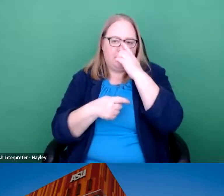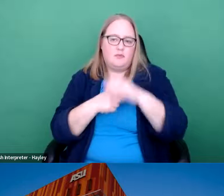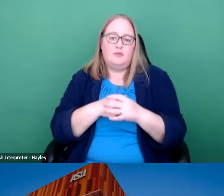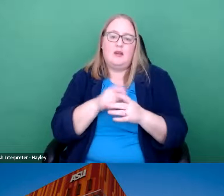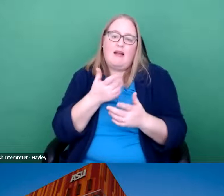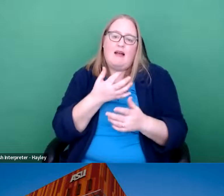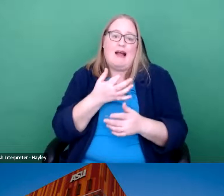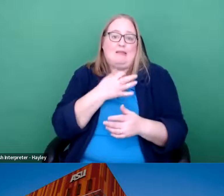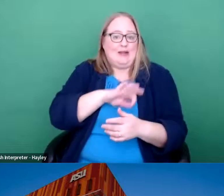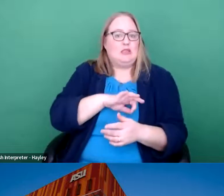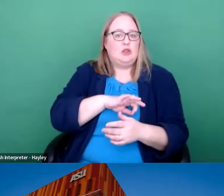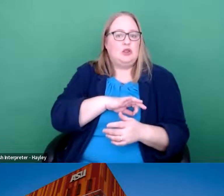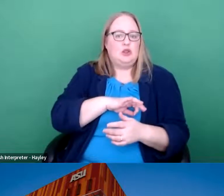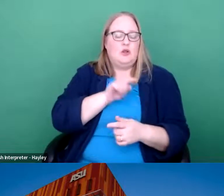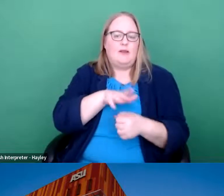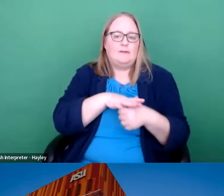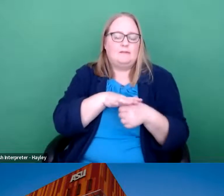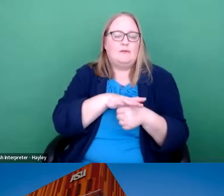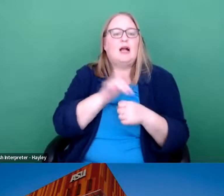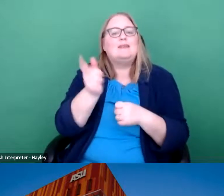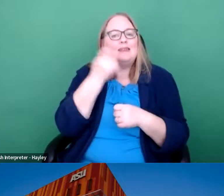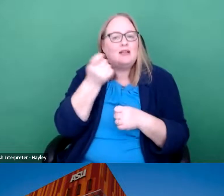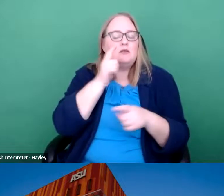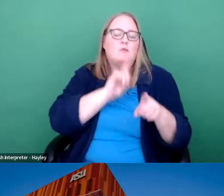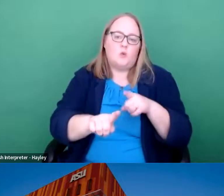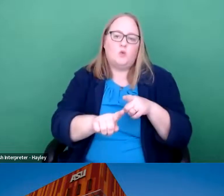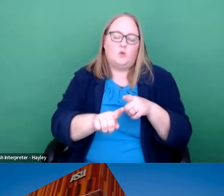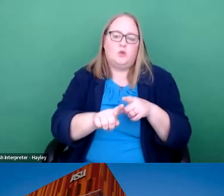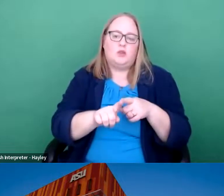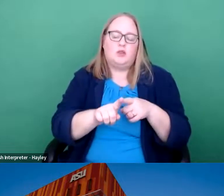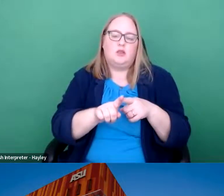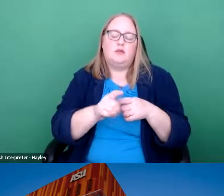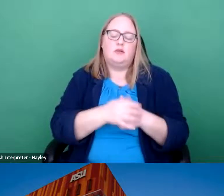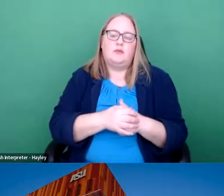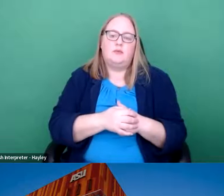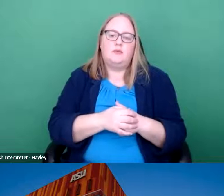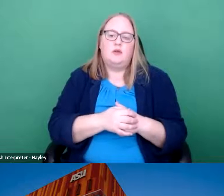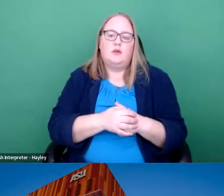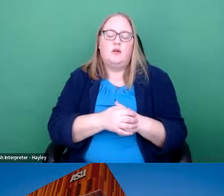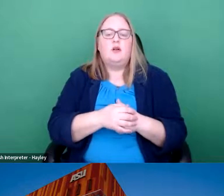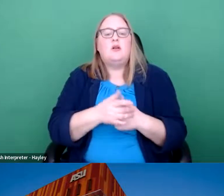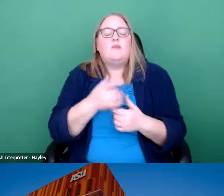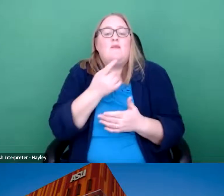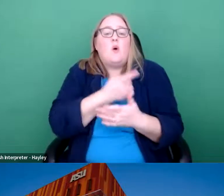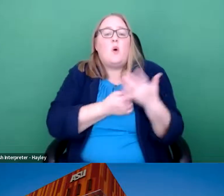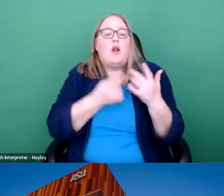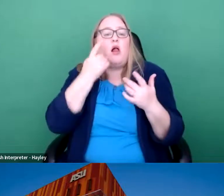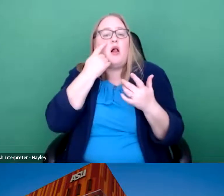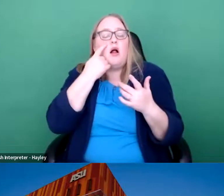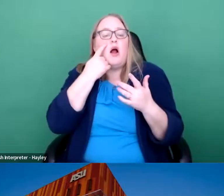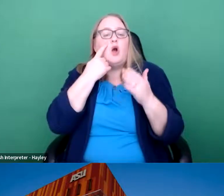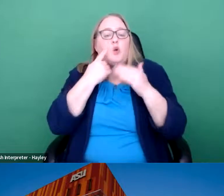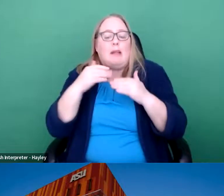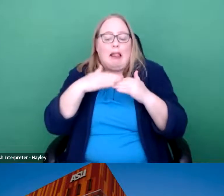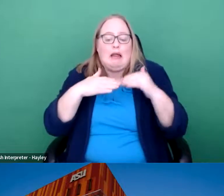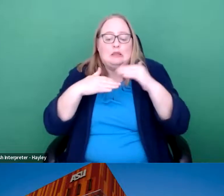advantage because, or most kind of success in this space. Because if we just look at accumulation as an individual